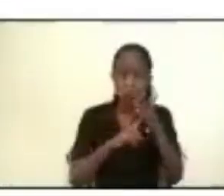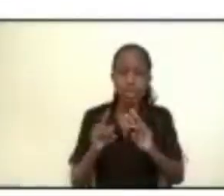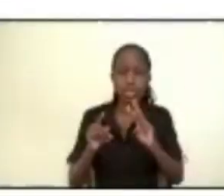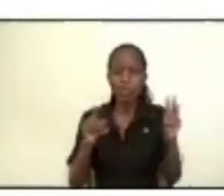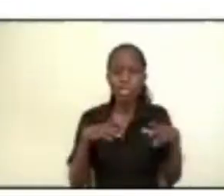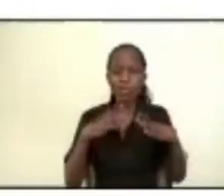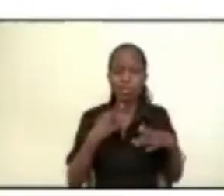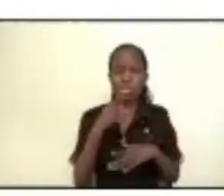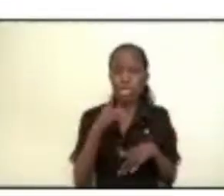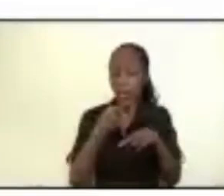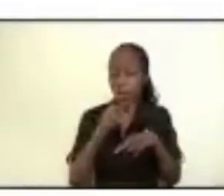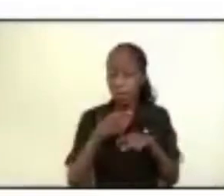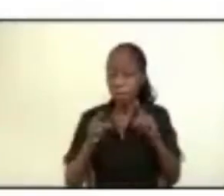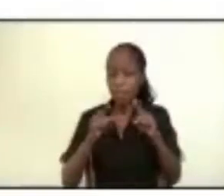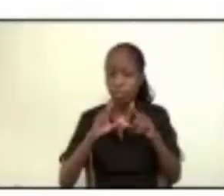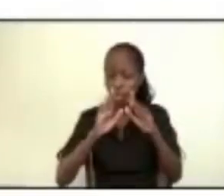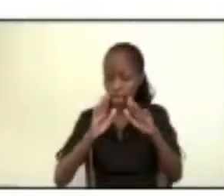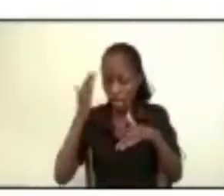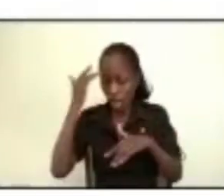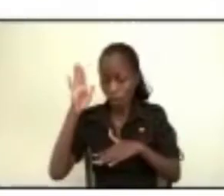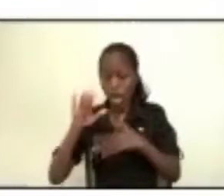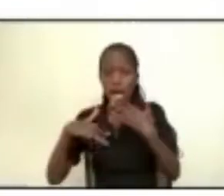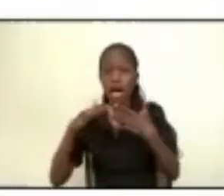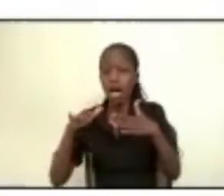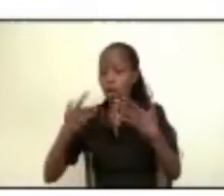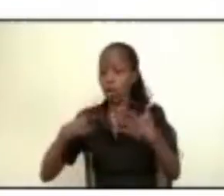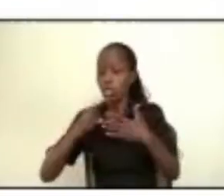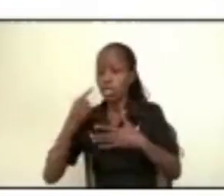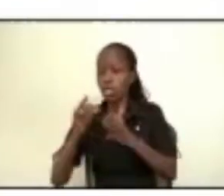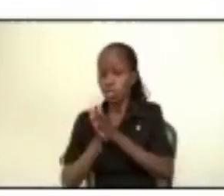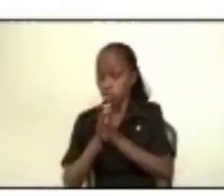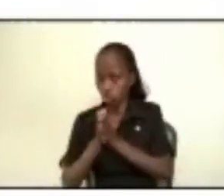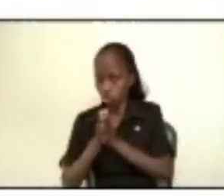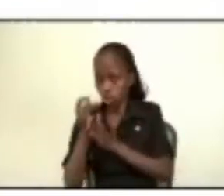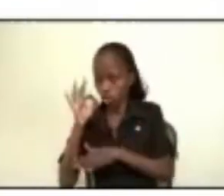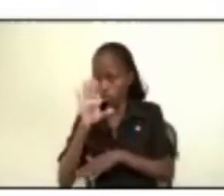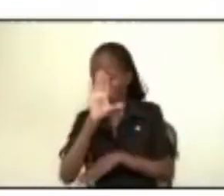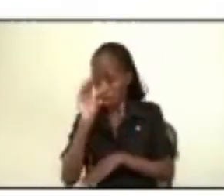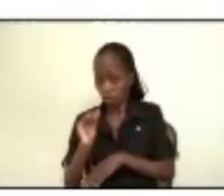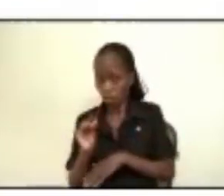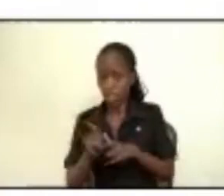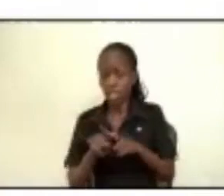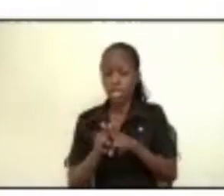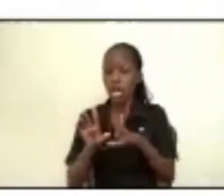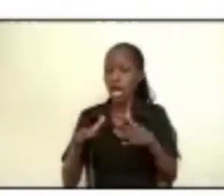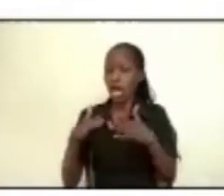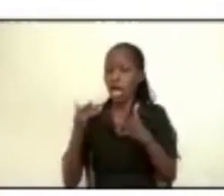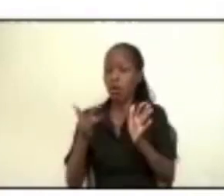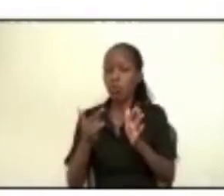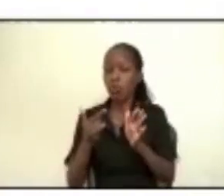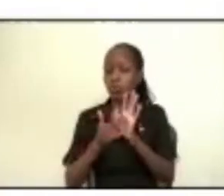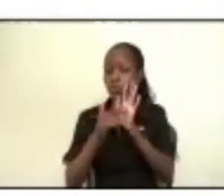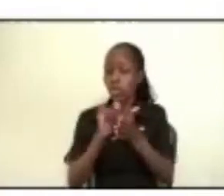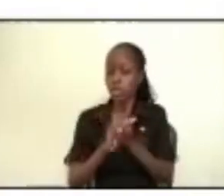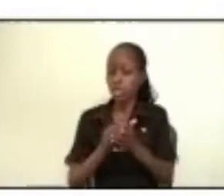being conscious about how we tell our stories, how do we highlight that through the stories that we